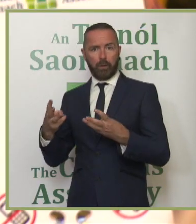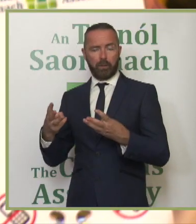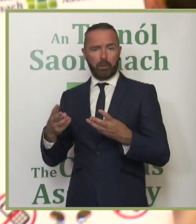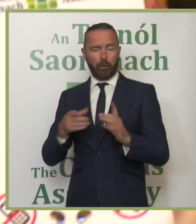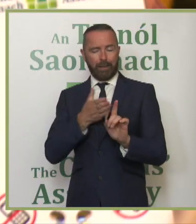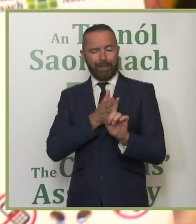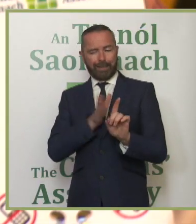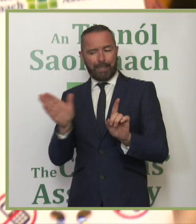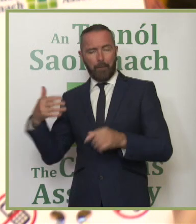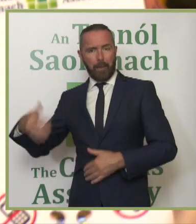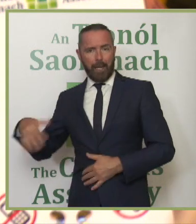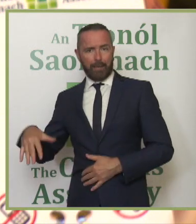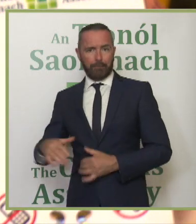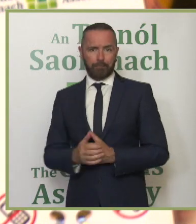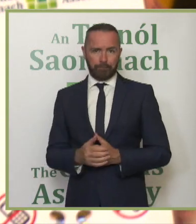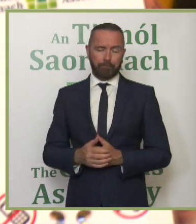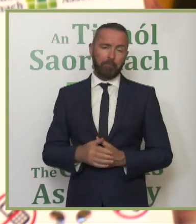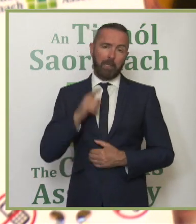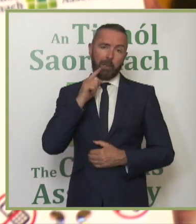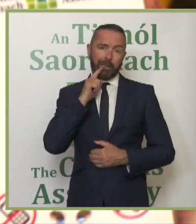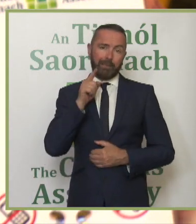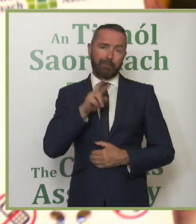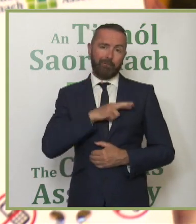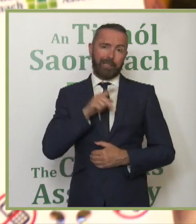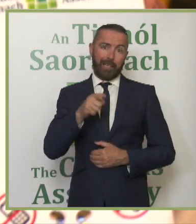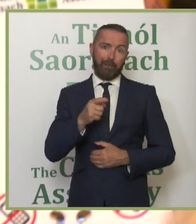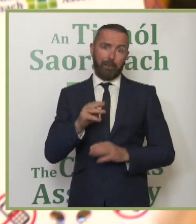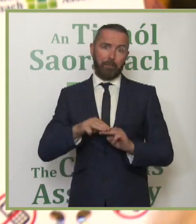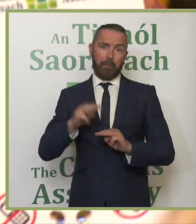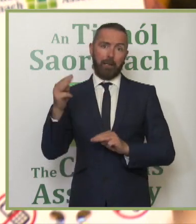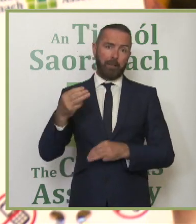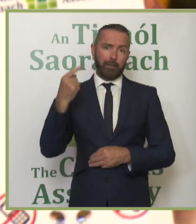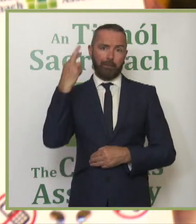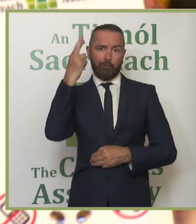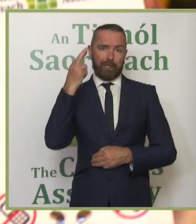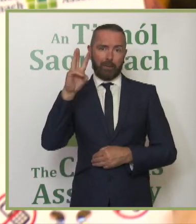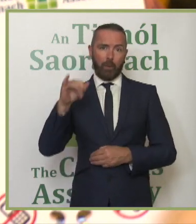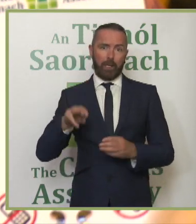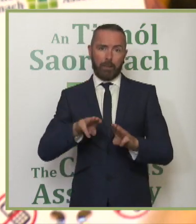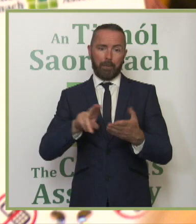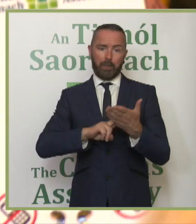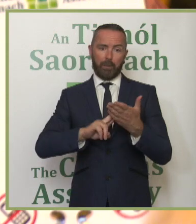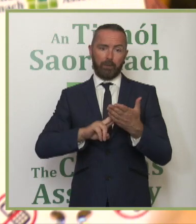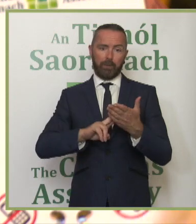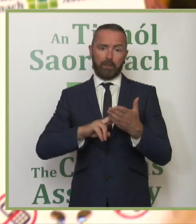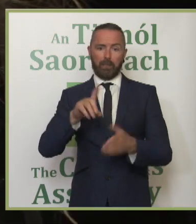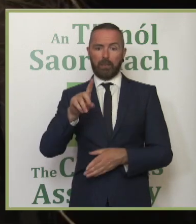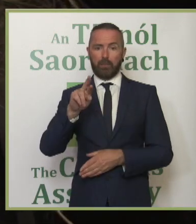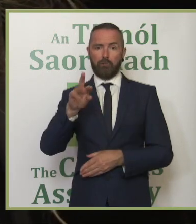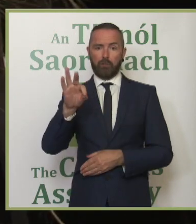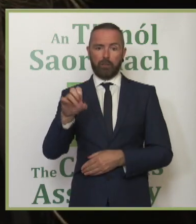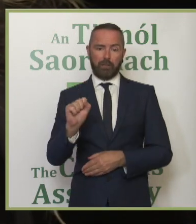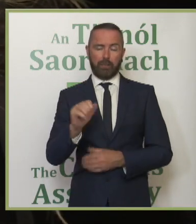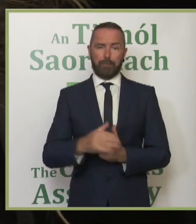from a pain. But ultimately, they're the reasons that drive people for using drugs. And again, very superficially or very